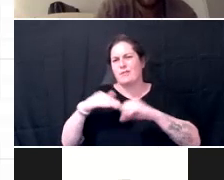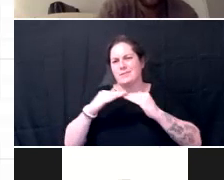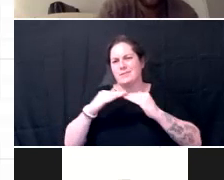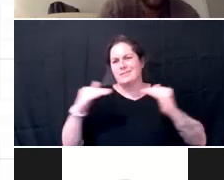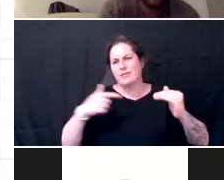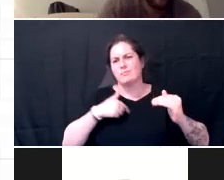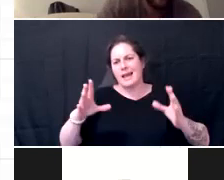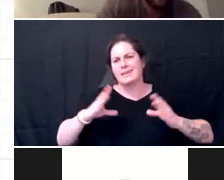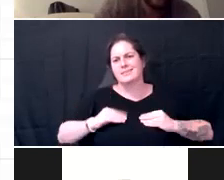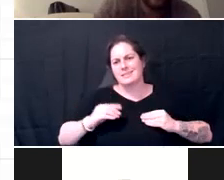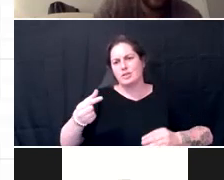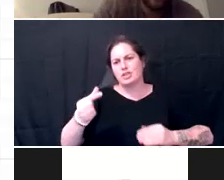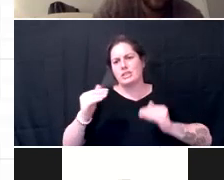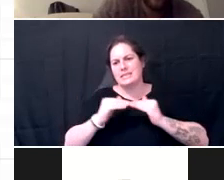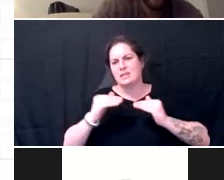25,